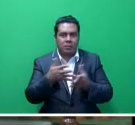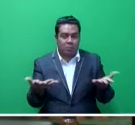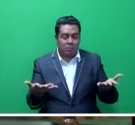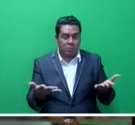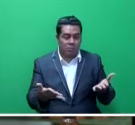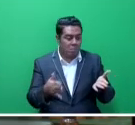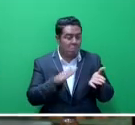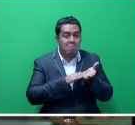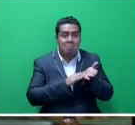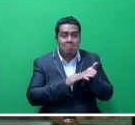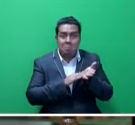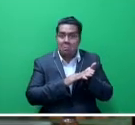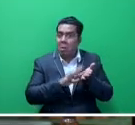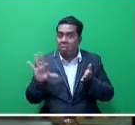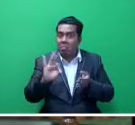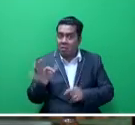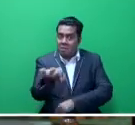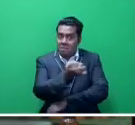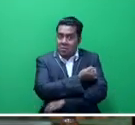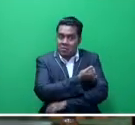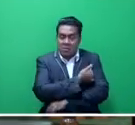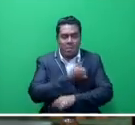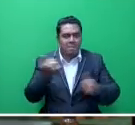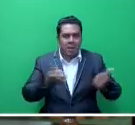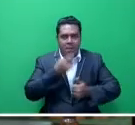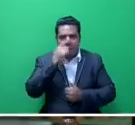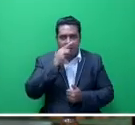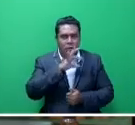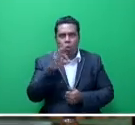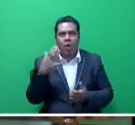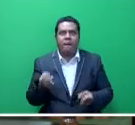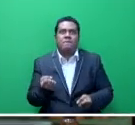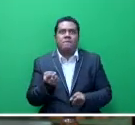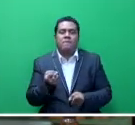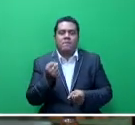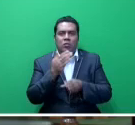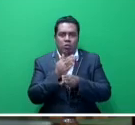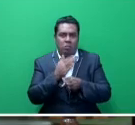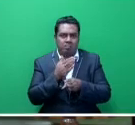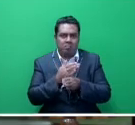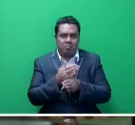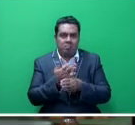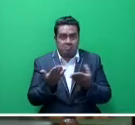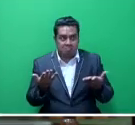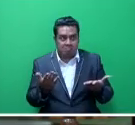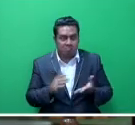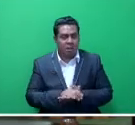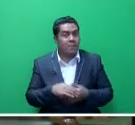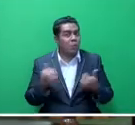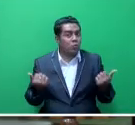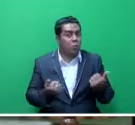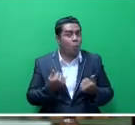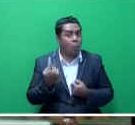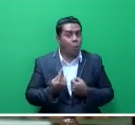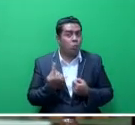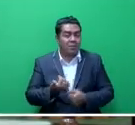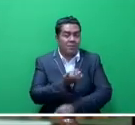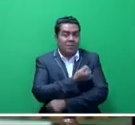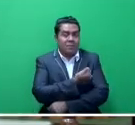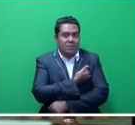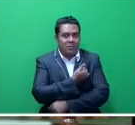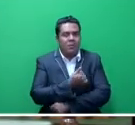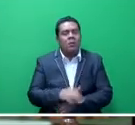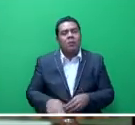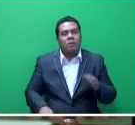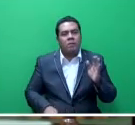not, without vaccines, many Fijians won't have a job to go back to, because only vaccines can assure the full